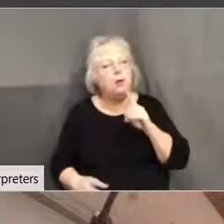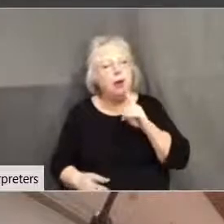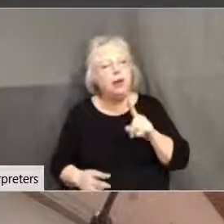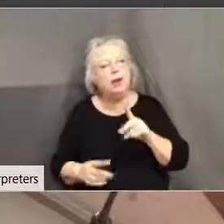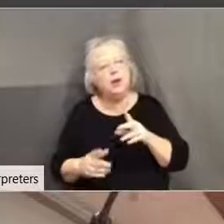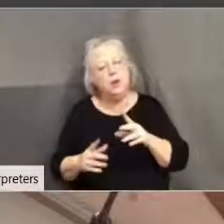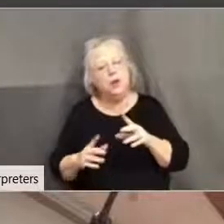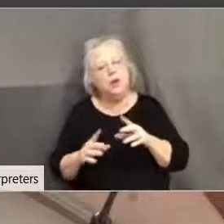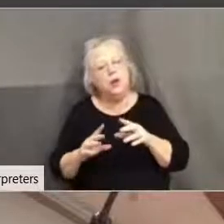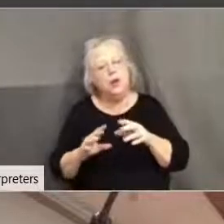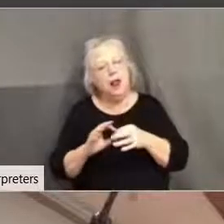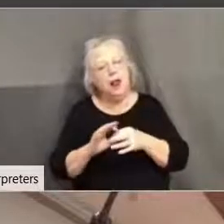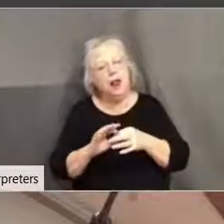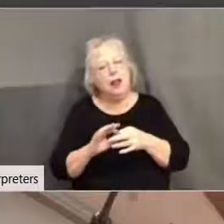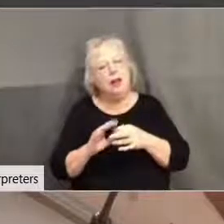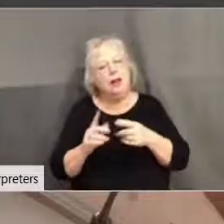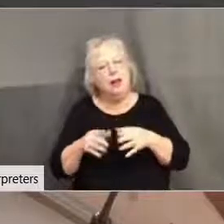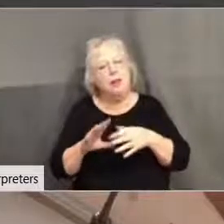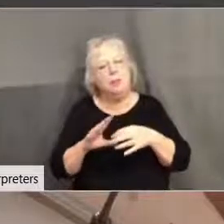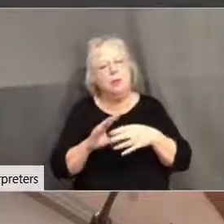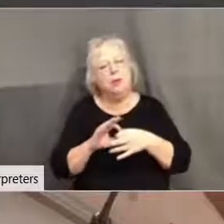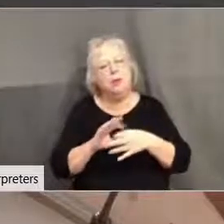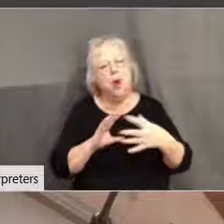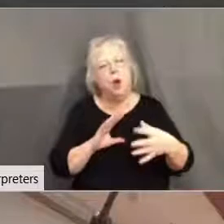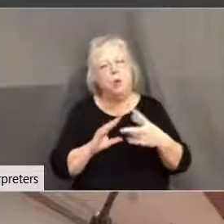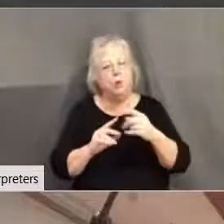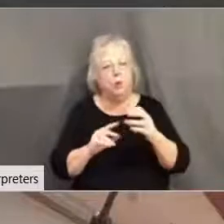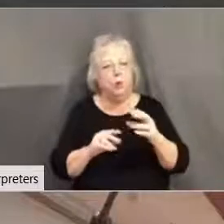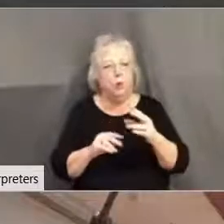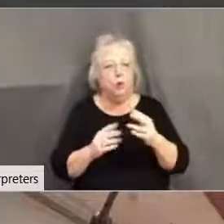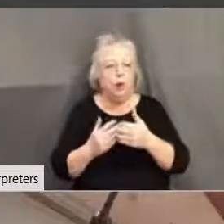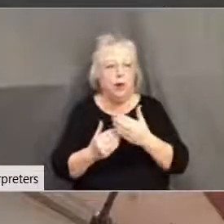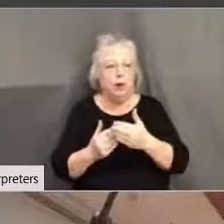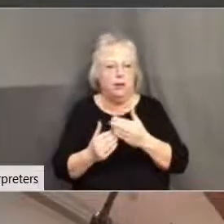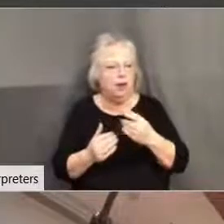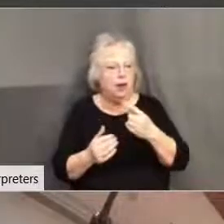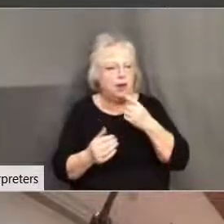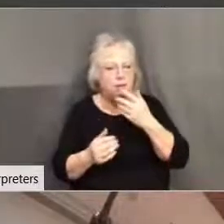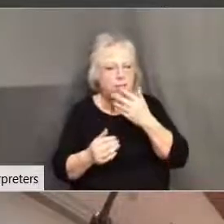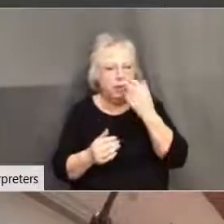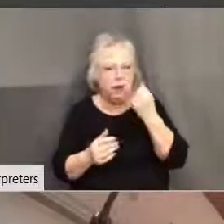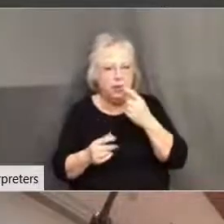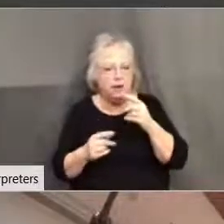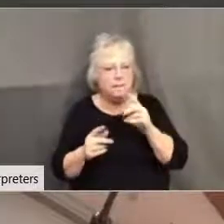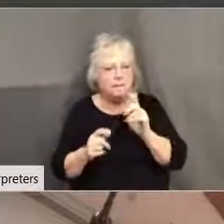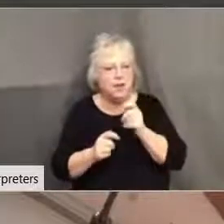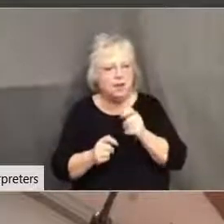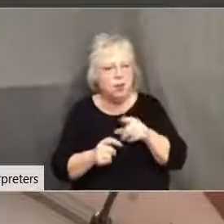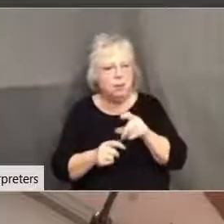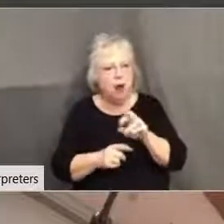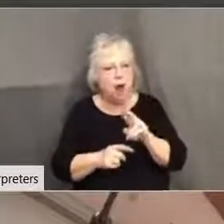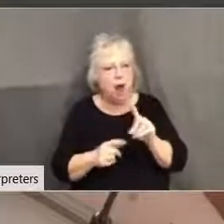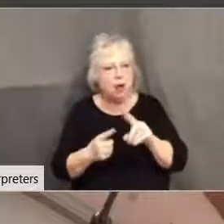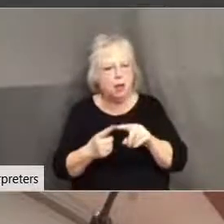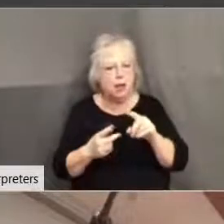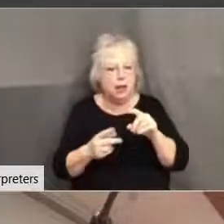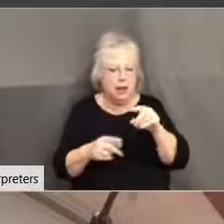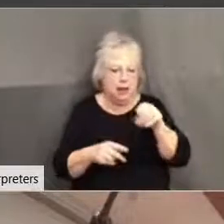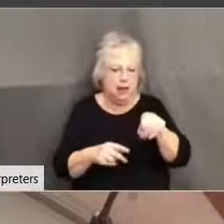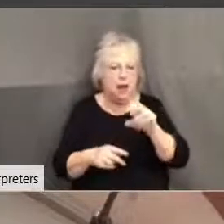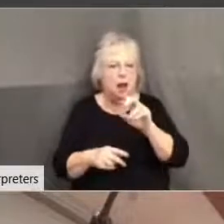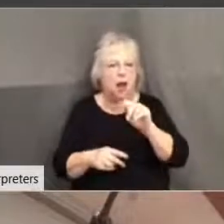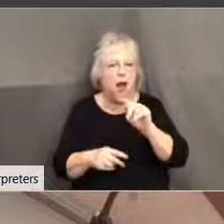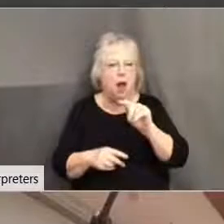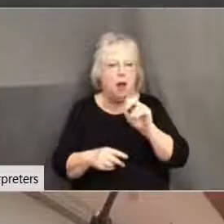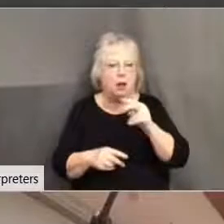at Cloverdale, at Ottenheimer. So, Mr. Moore, the fishing pond at Ottenheimer. I got a picture last week